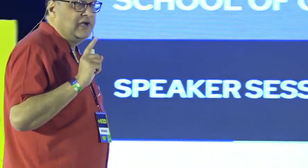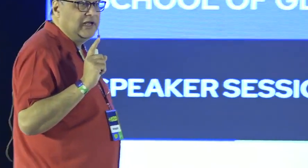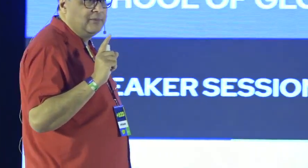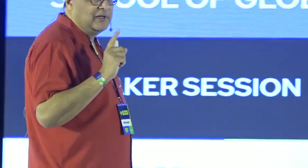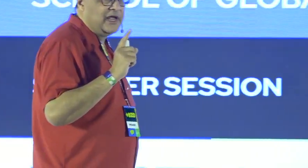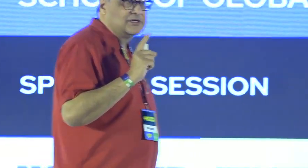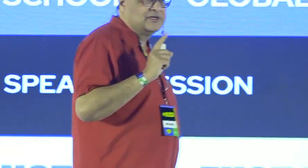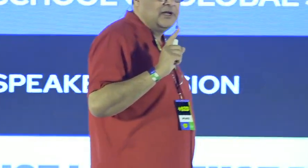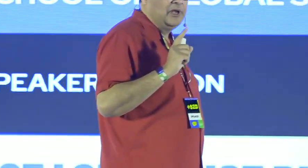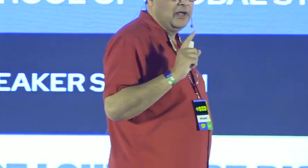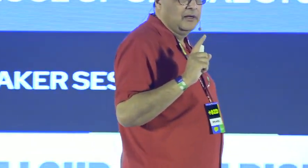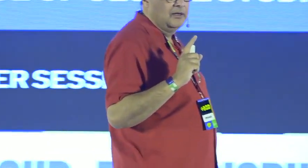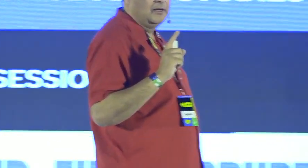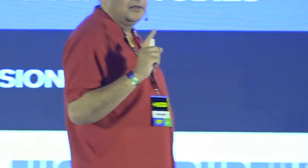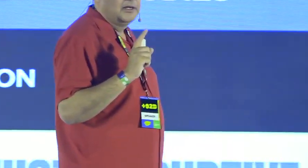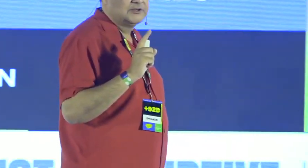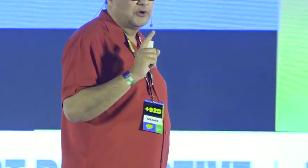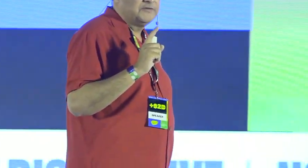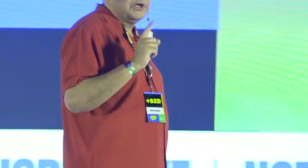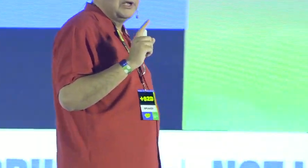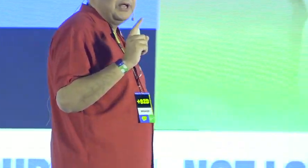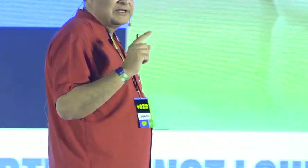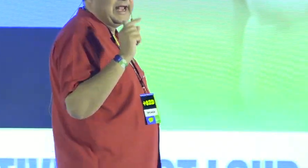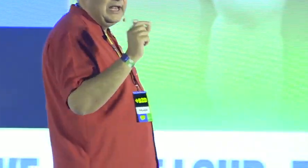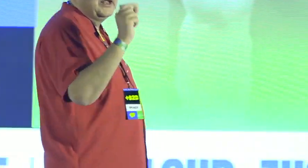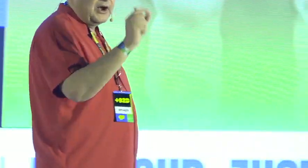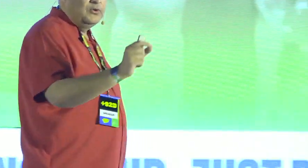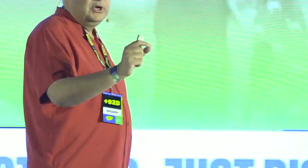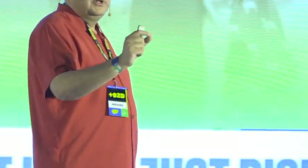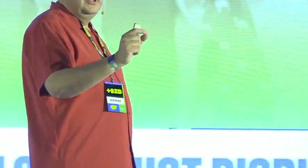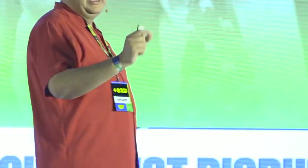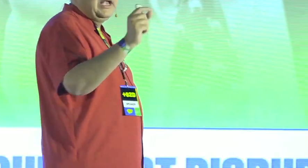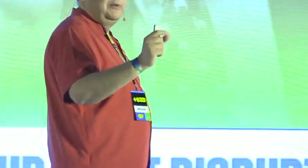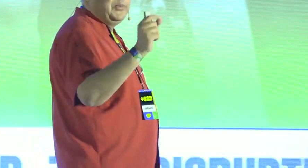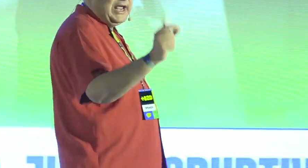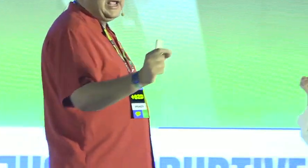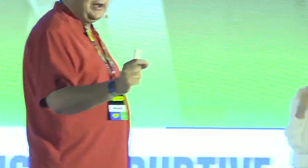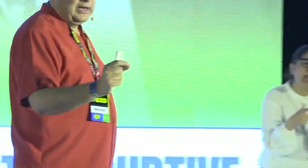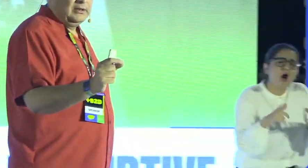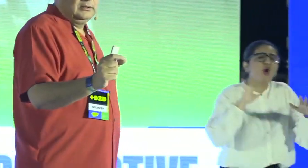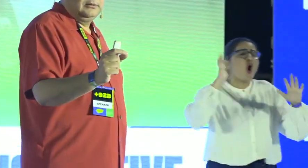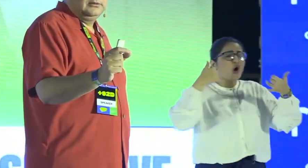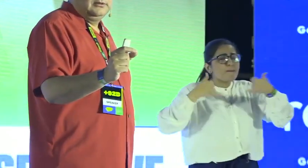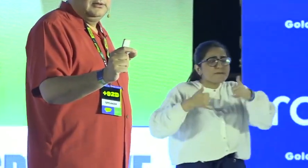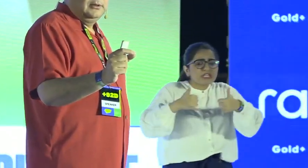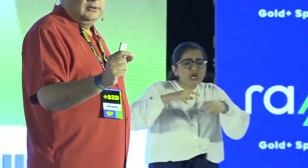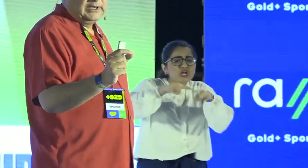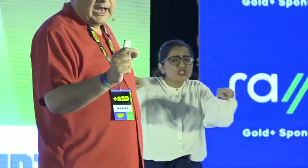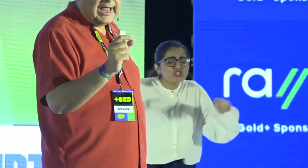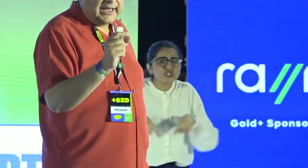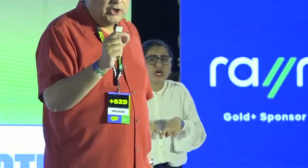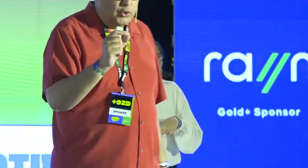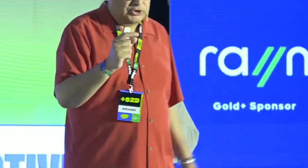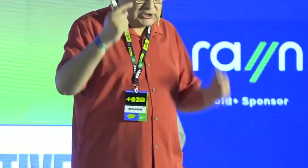Sports facility ka matlab national stadium nahi hai. Sports facility means any ground, any play area